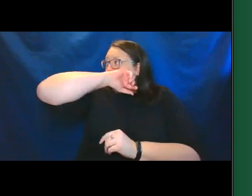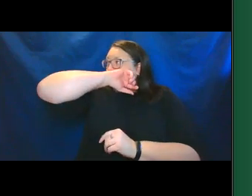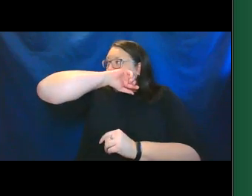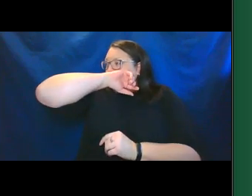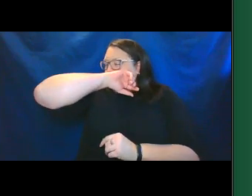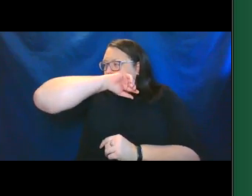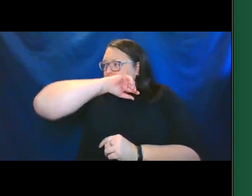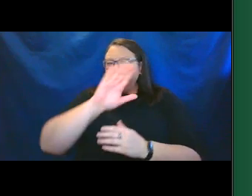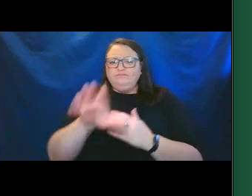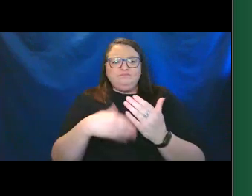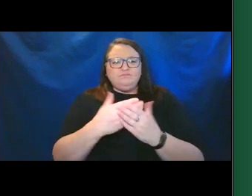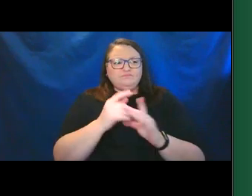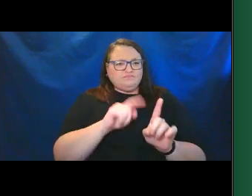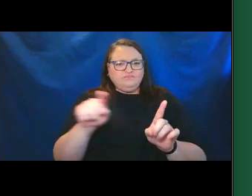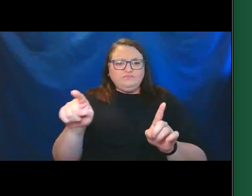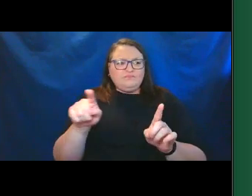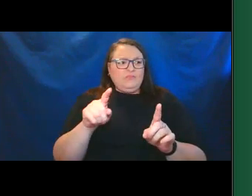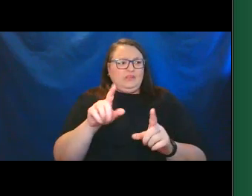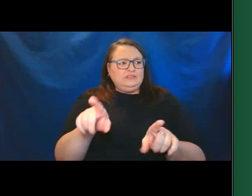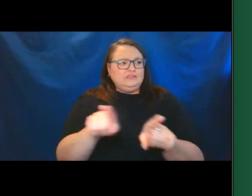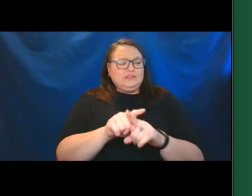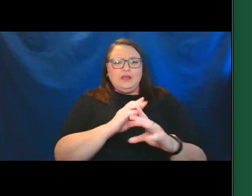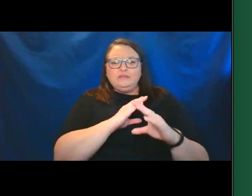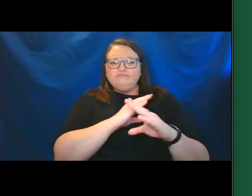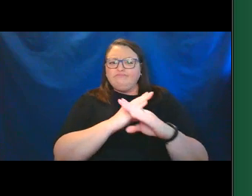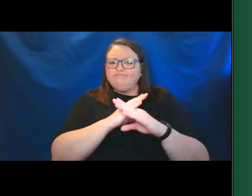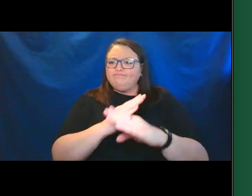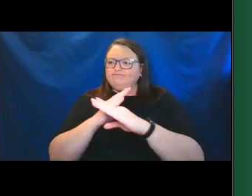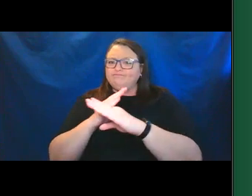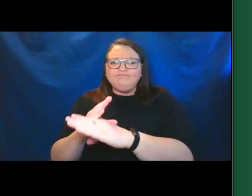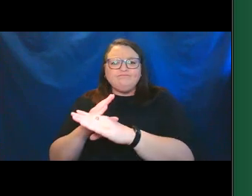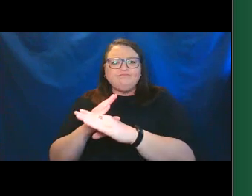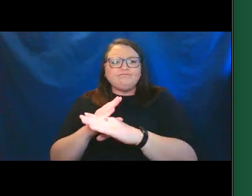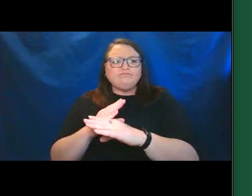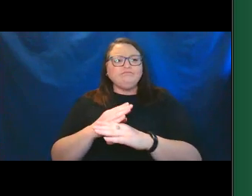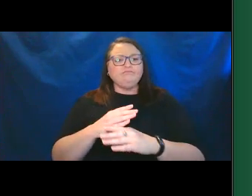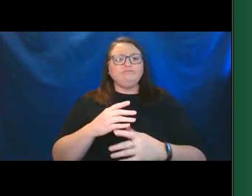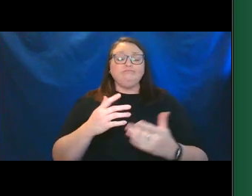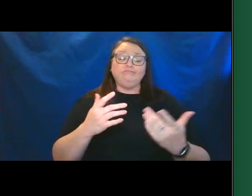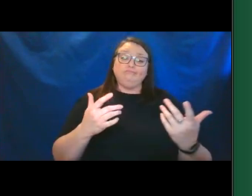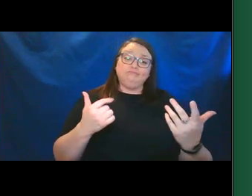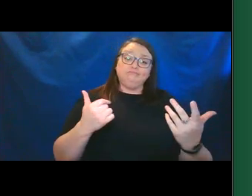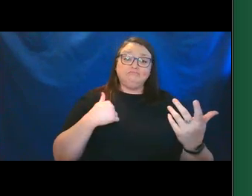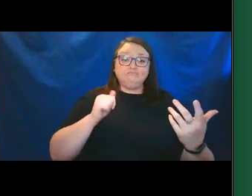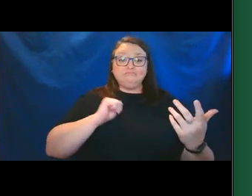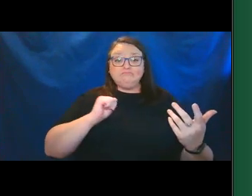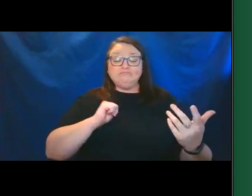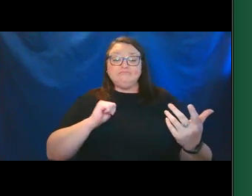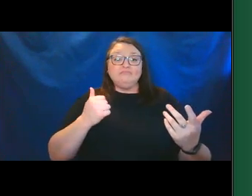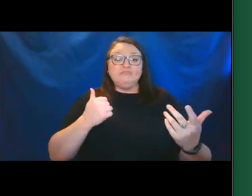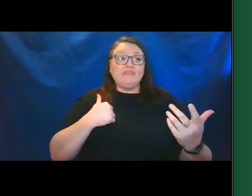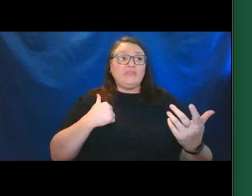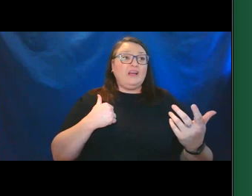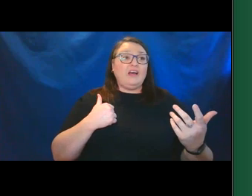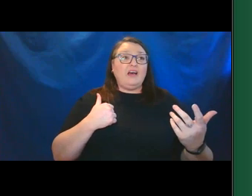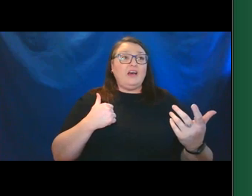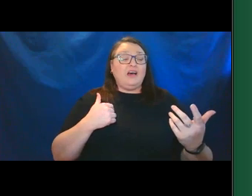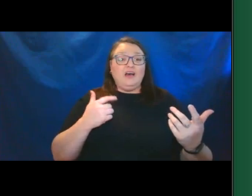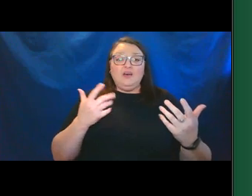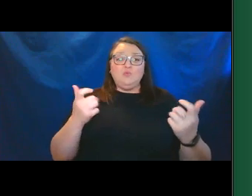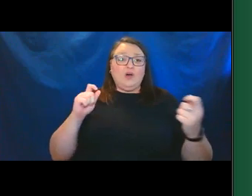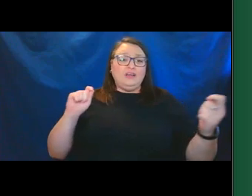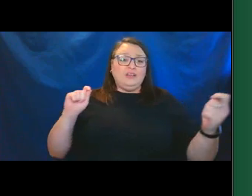same hiccups. And being me, I swung for the capital C change,